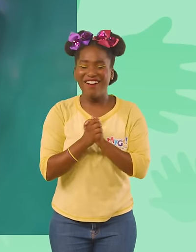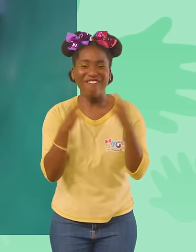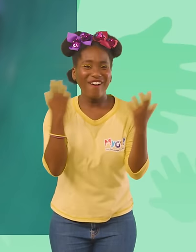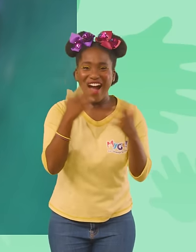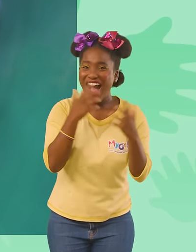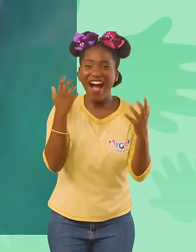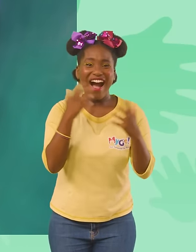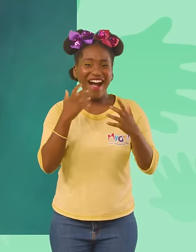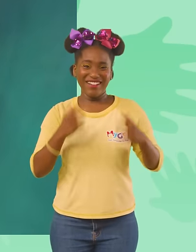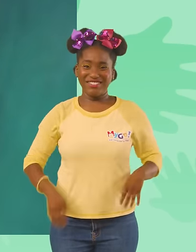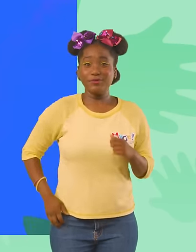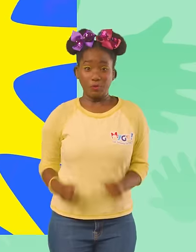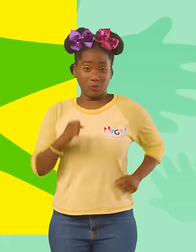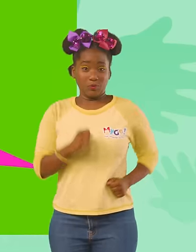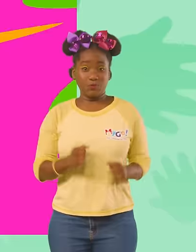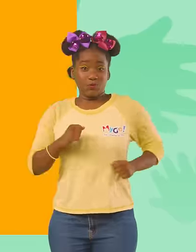Whoa!